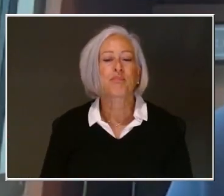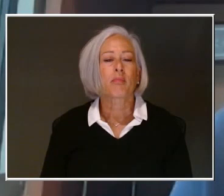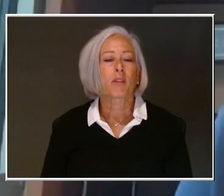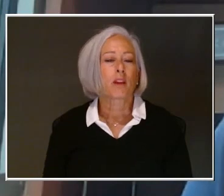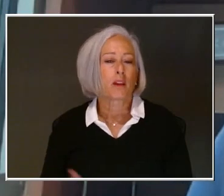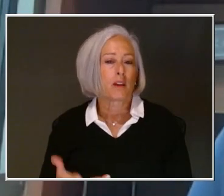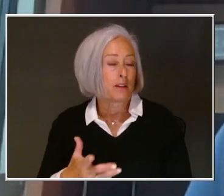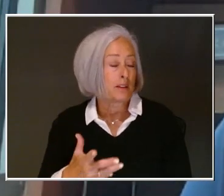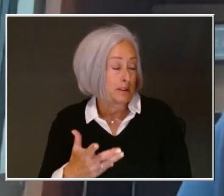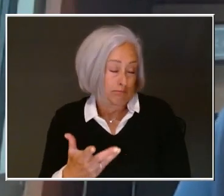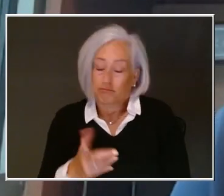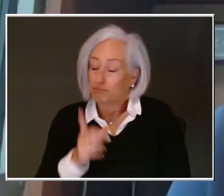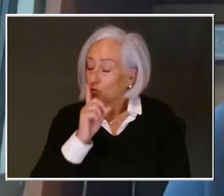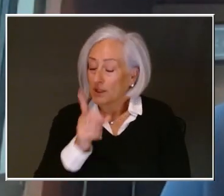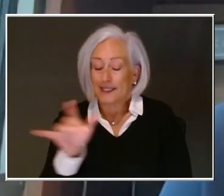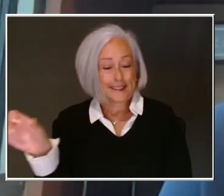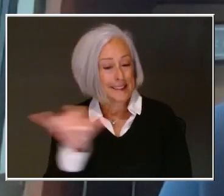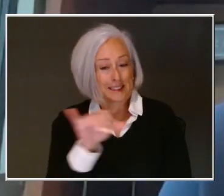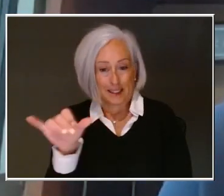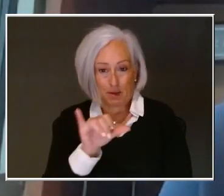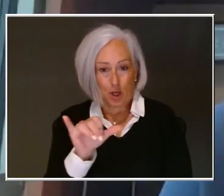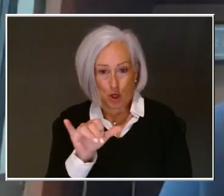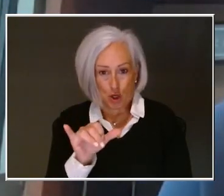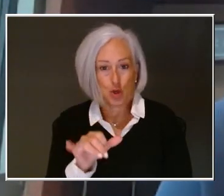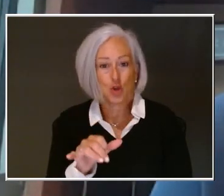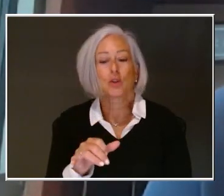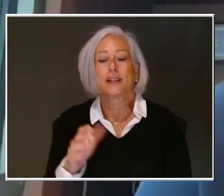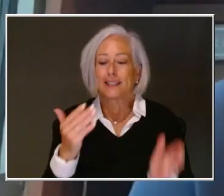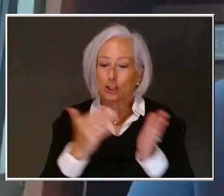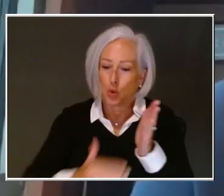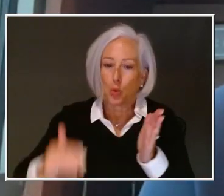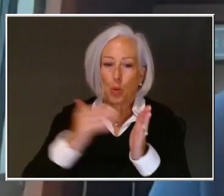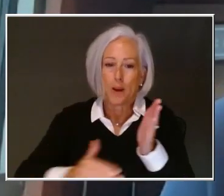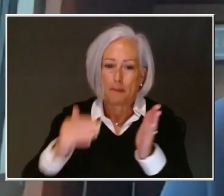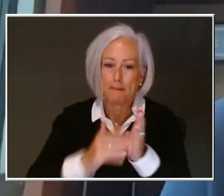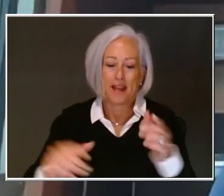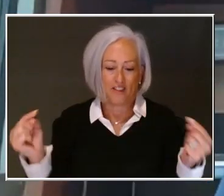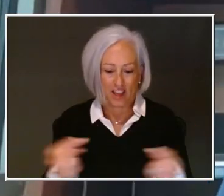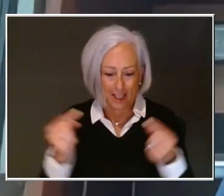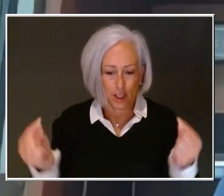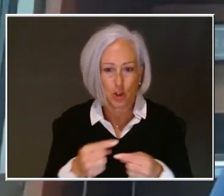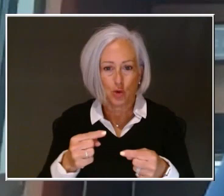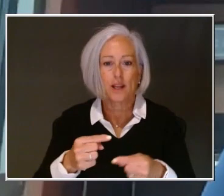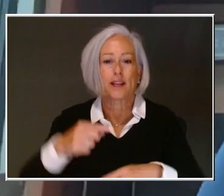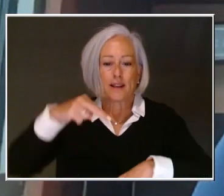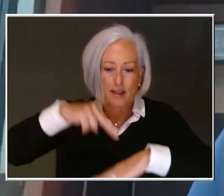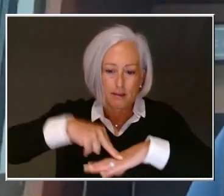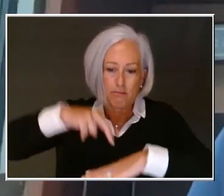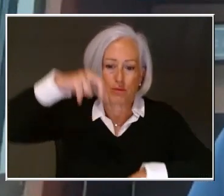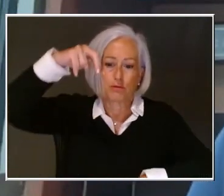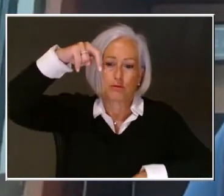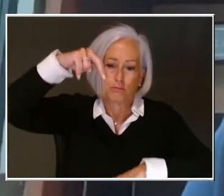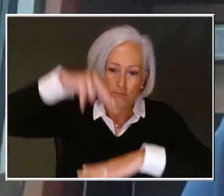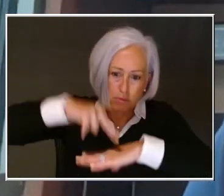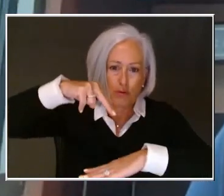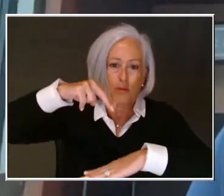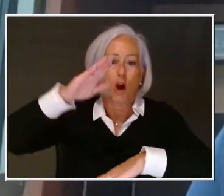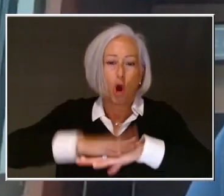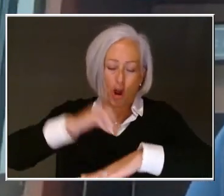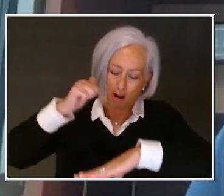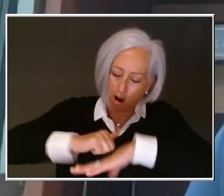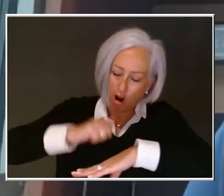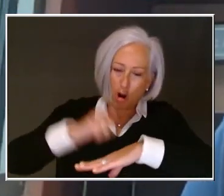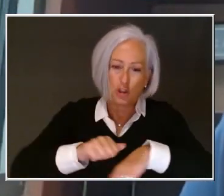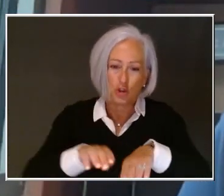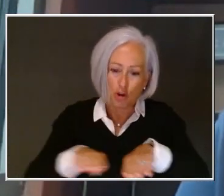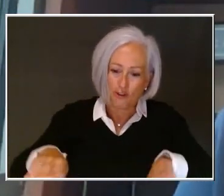it's very similar. It's the same thing with women. It's really the repetitive force landing on a hard court after running up and down, jumping and